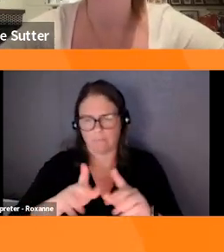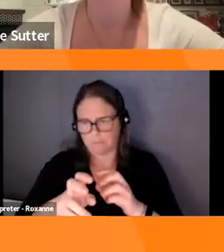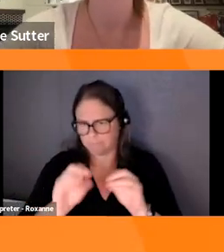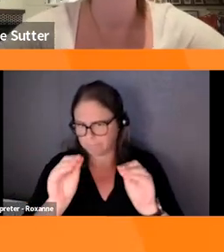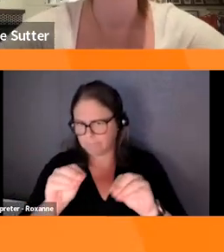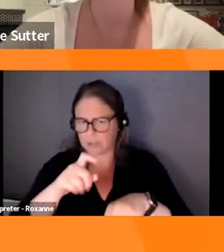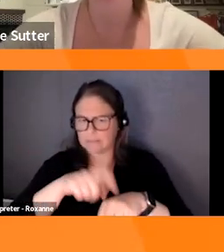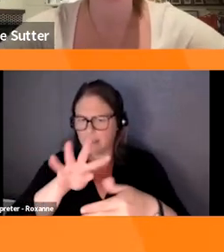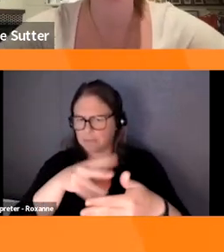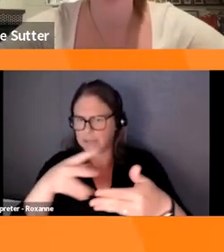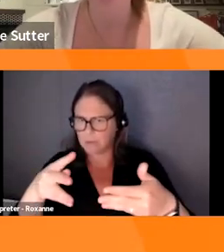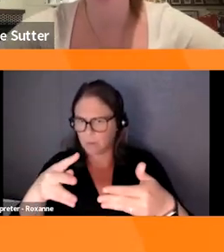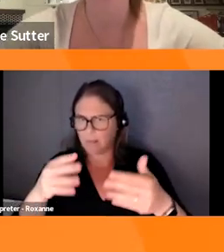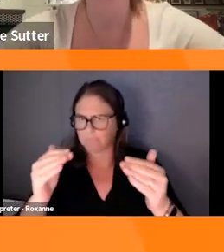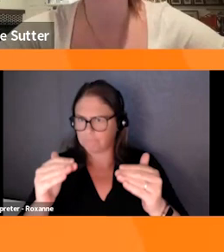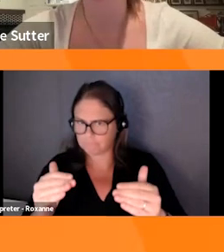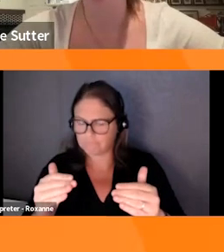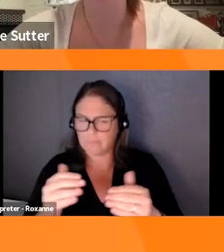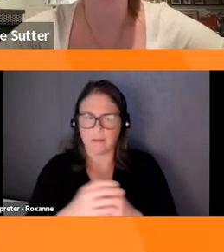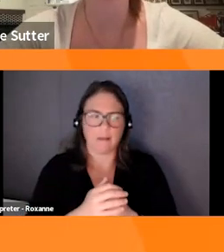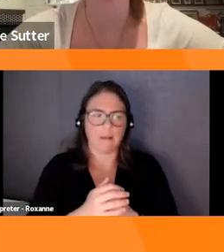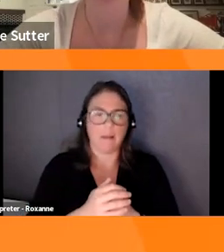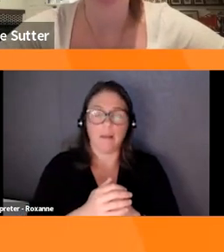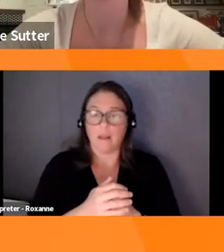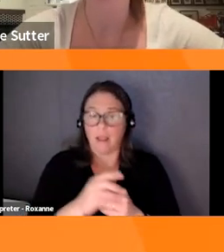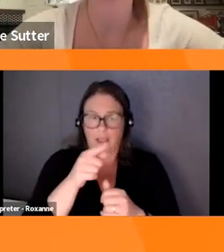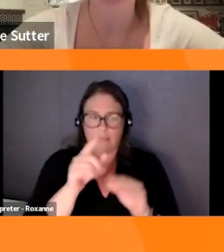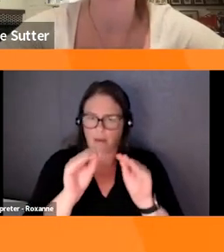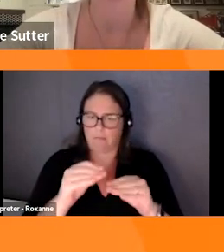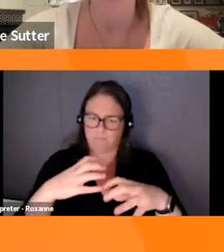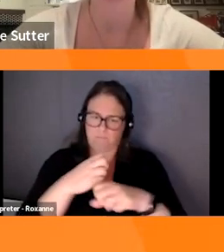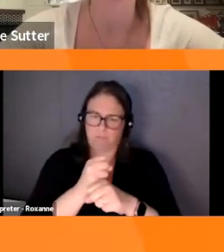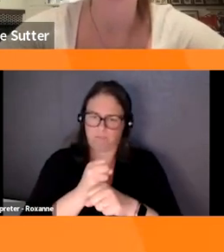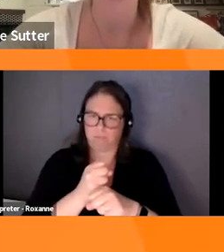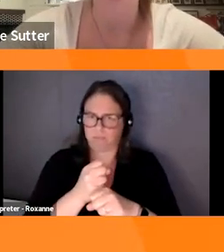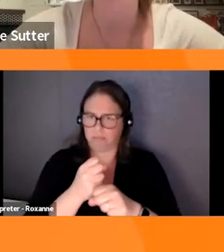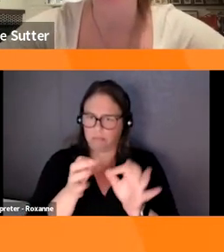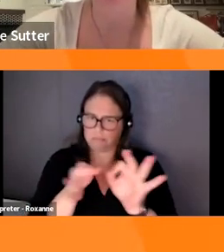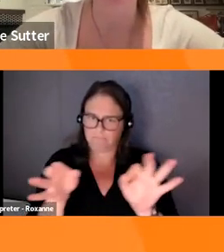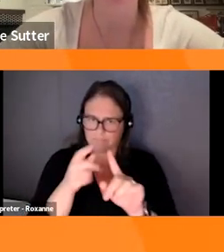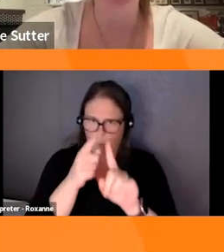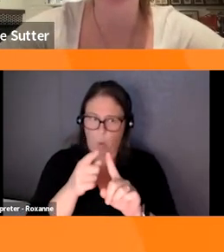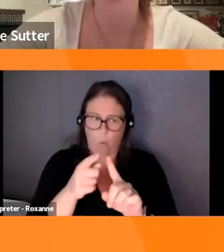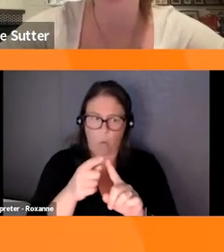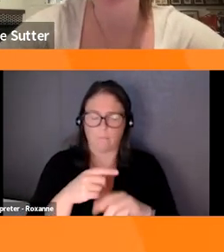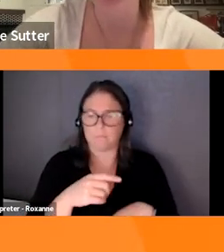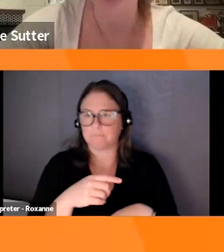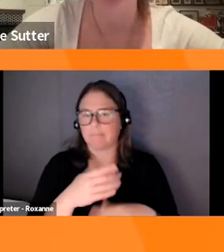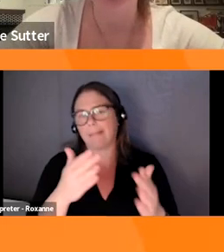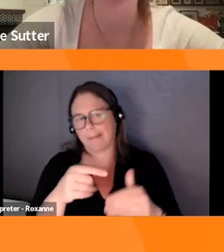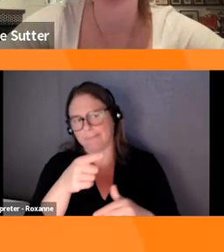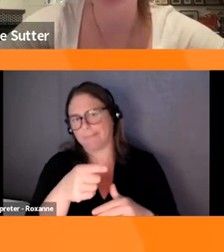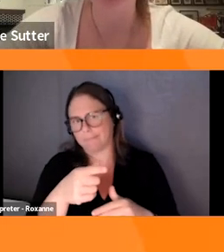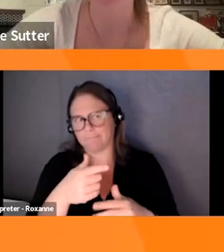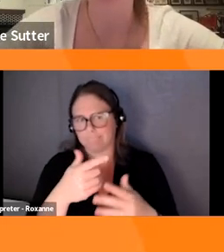can duplicate these pages as much as you want if it's helpful to have that in there. And this is just an example of what that would